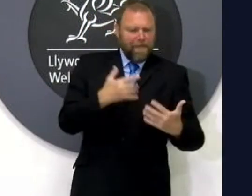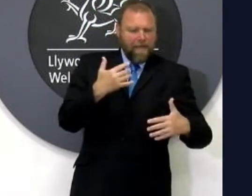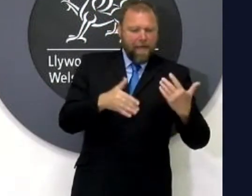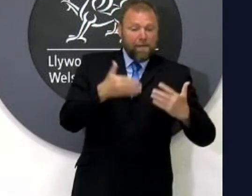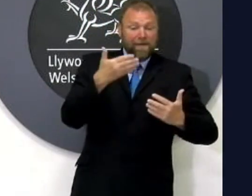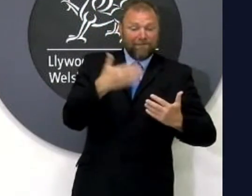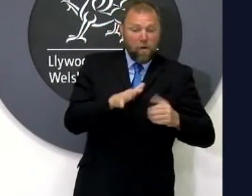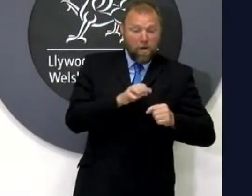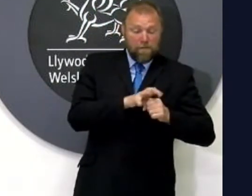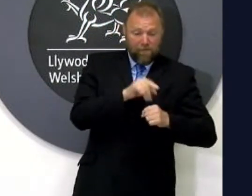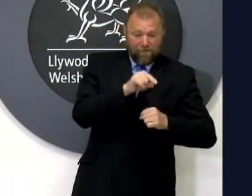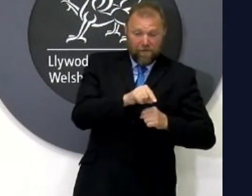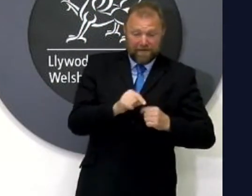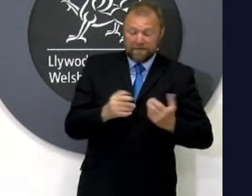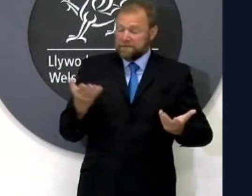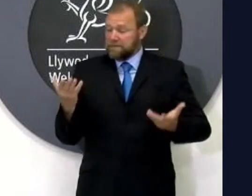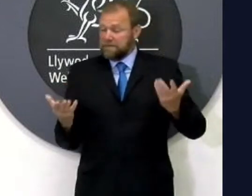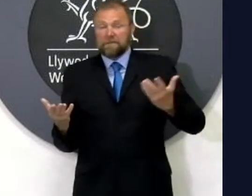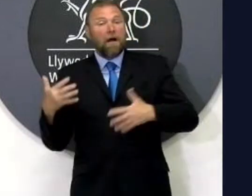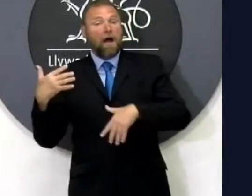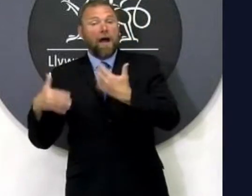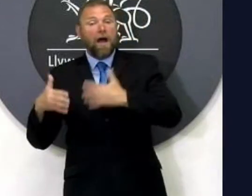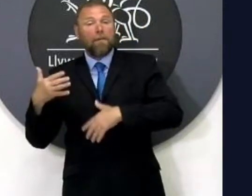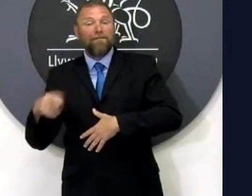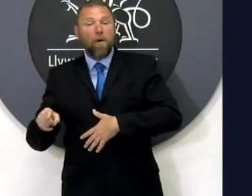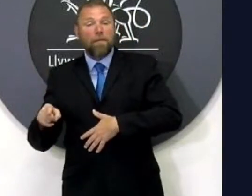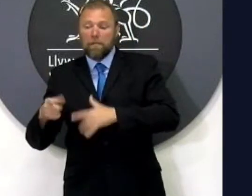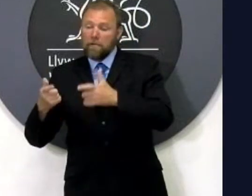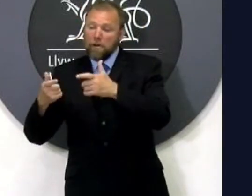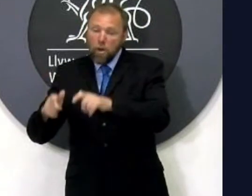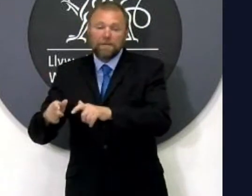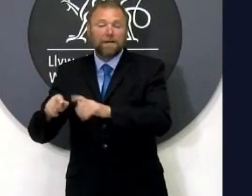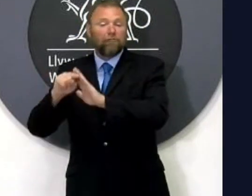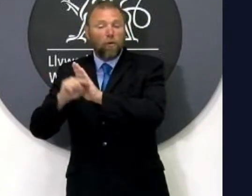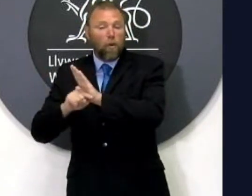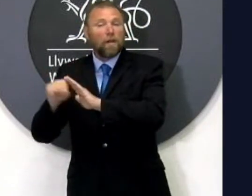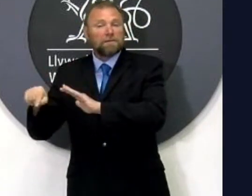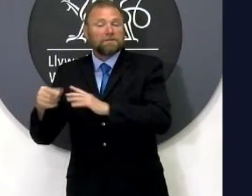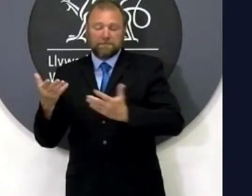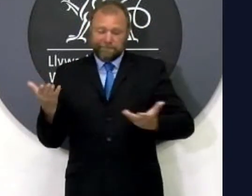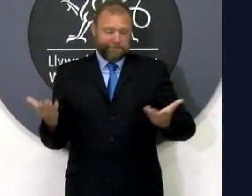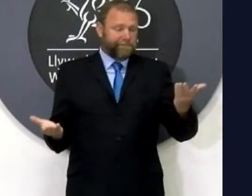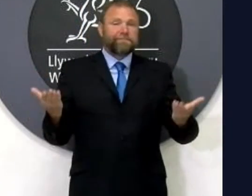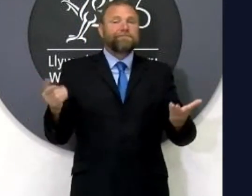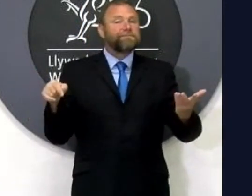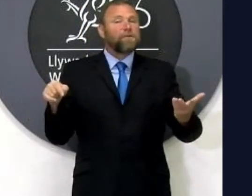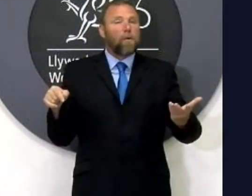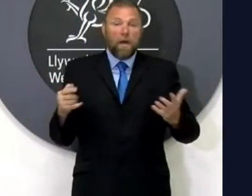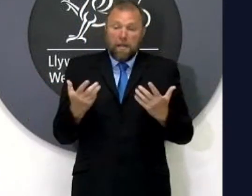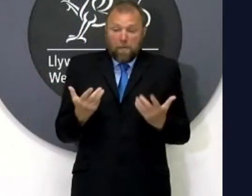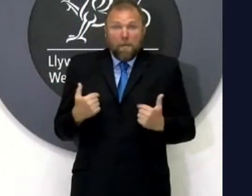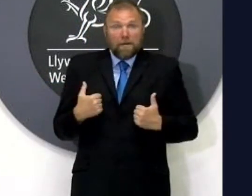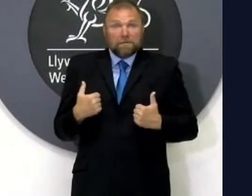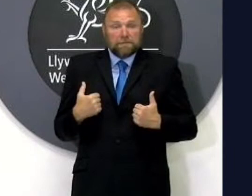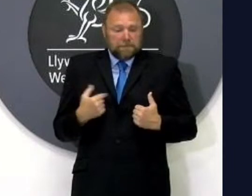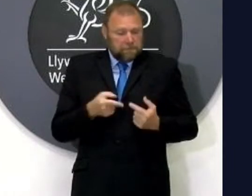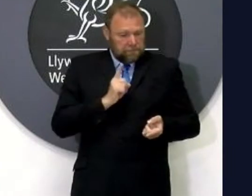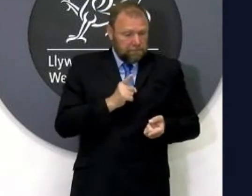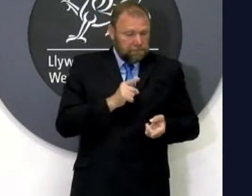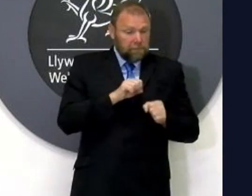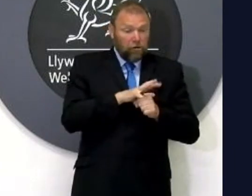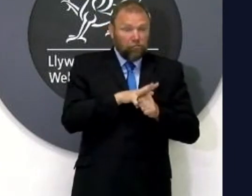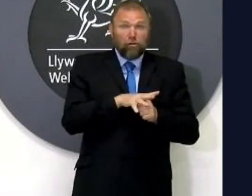we've said many times, against the indirect harms. And we are now in a fortunate position where the overall rates are quite low. We are able